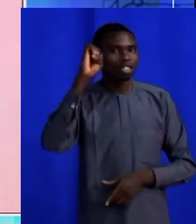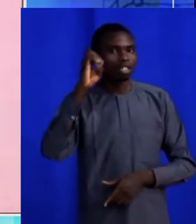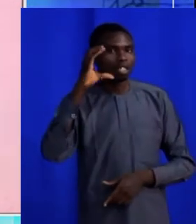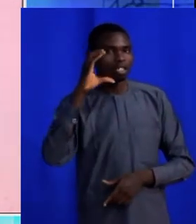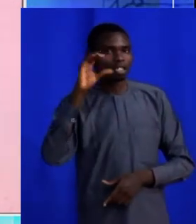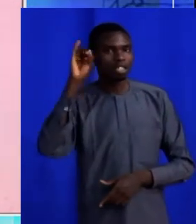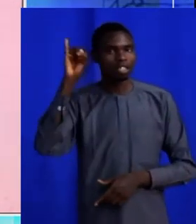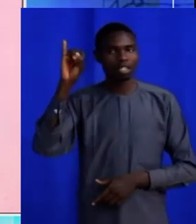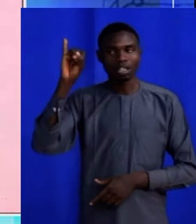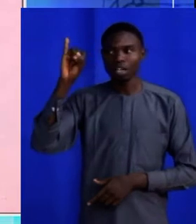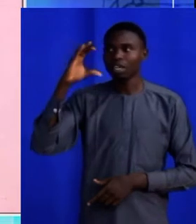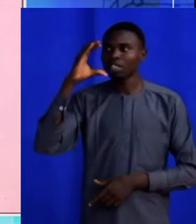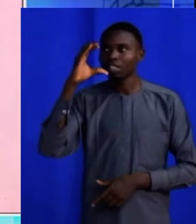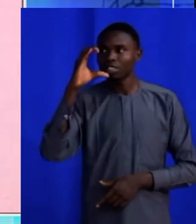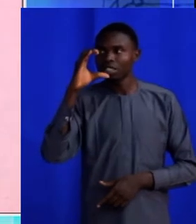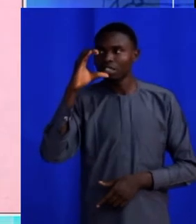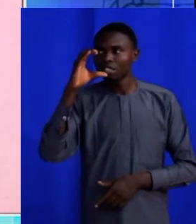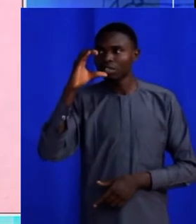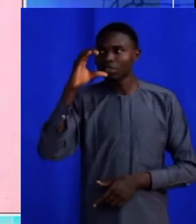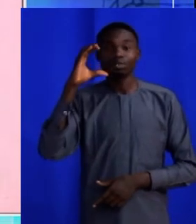Sources of organic